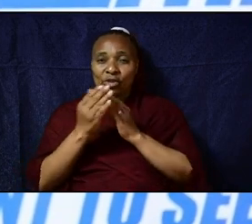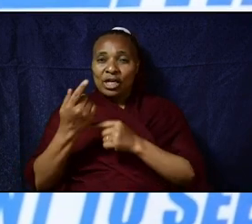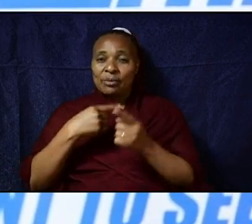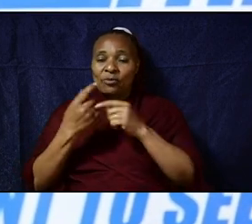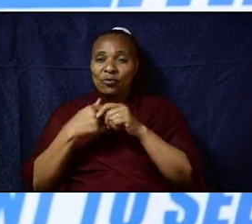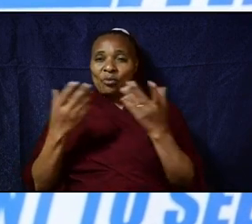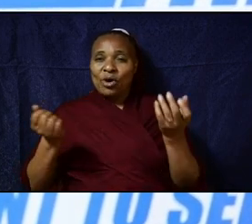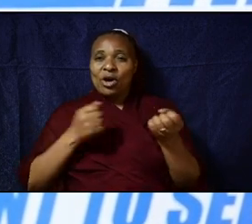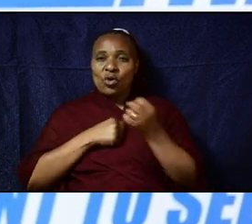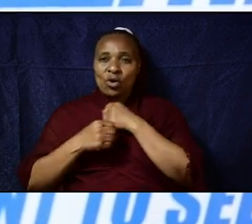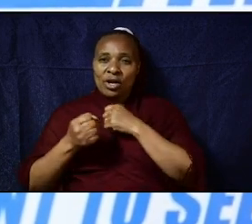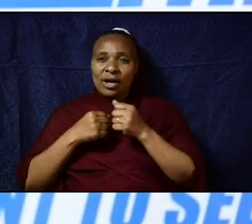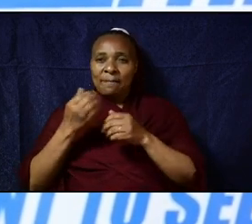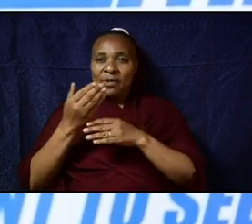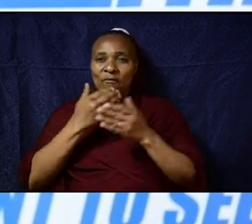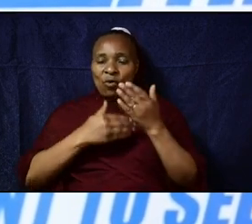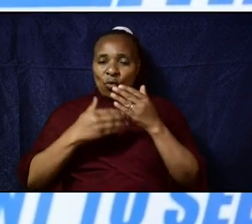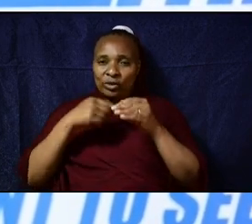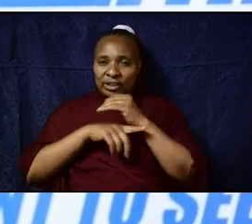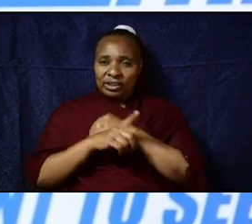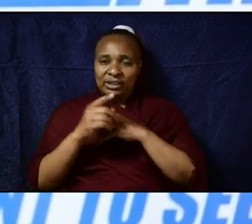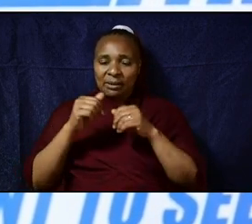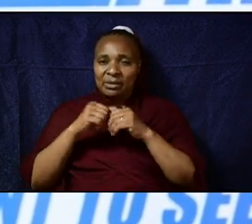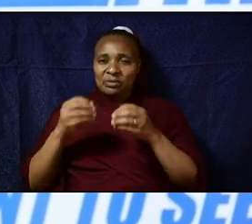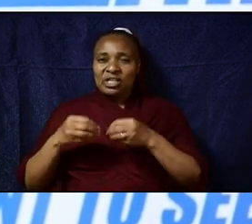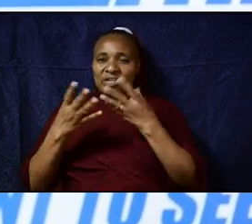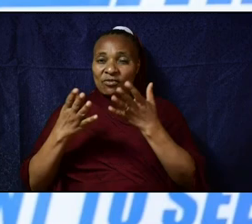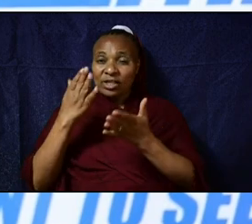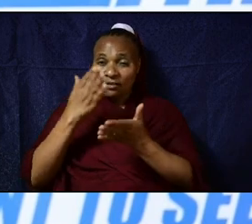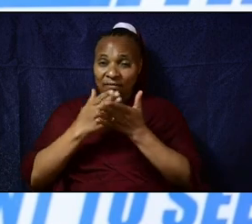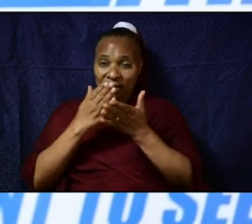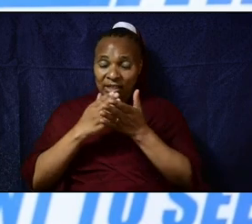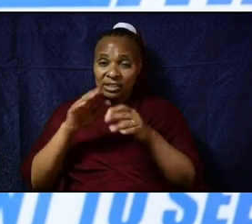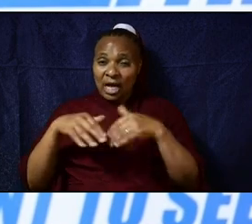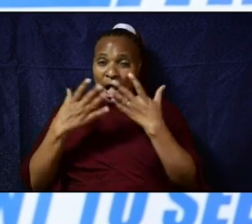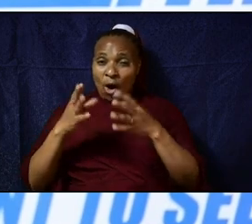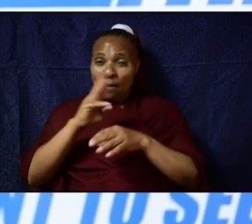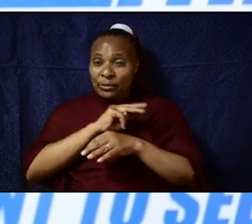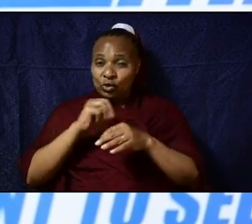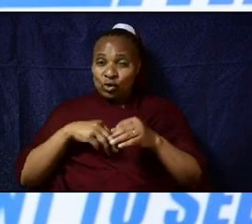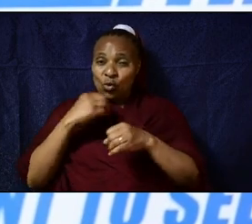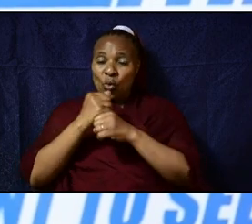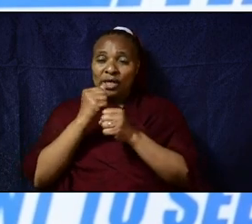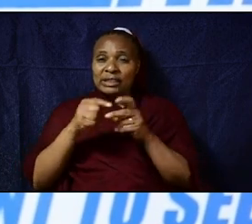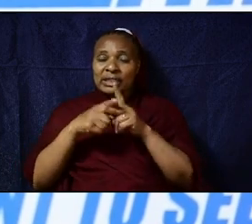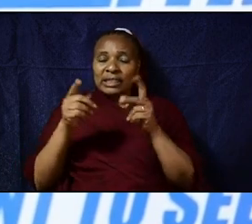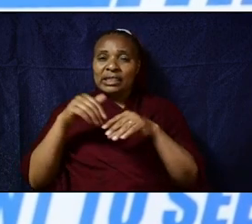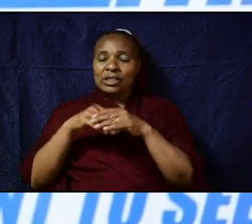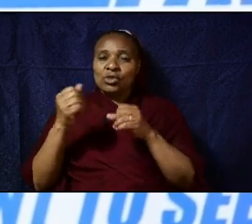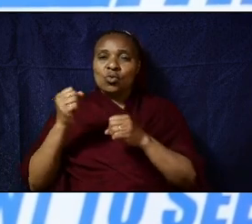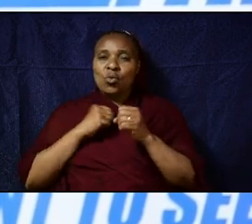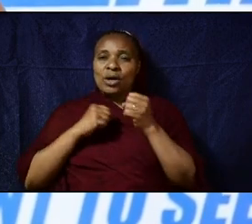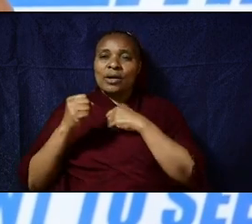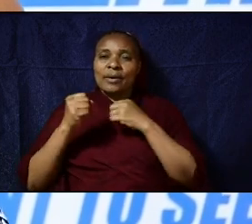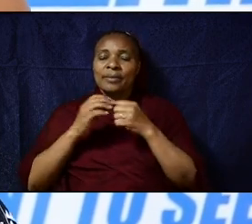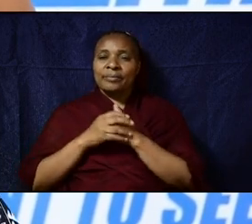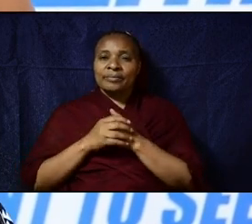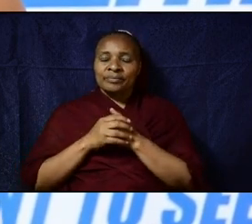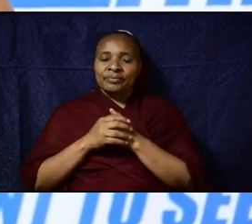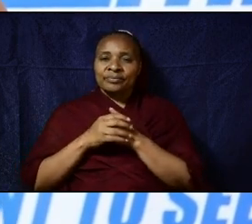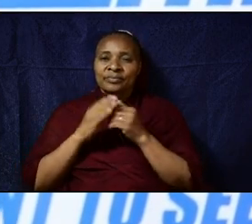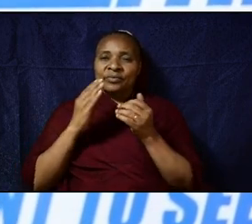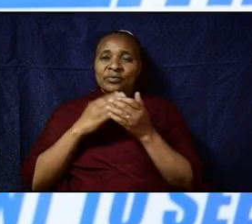Rwanda, but before we get into it, let me give you some facts on just how missionary work started in Rwanda.